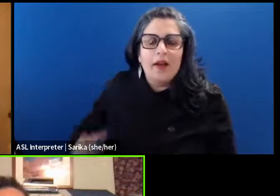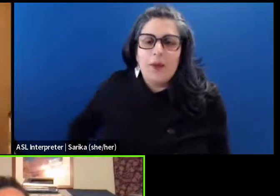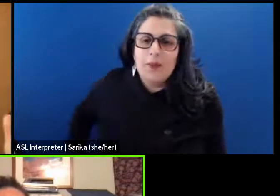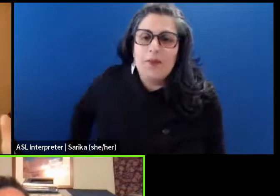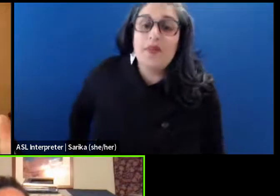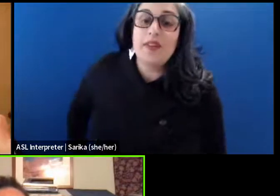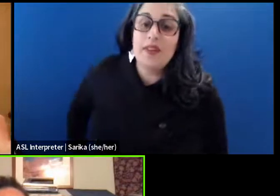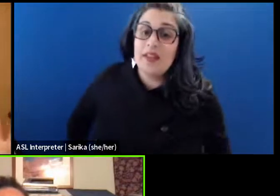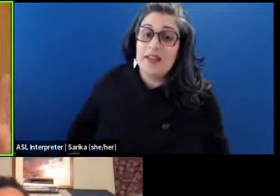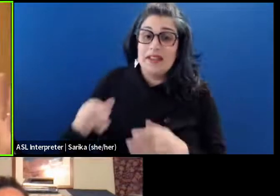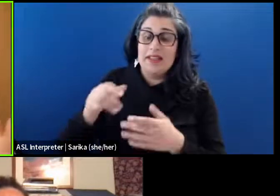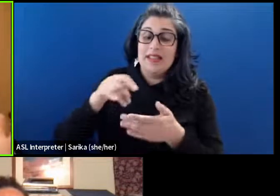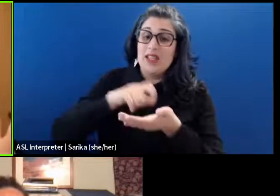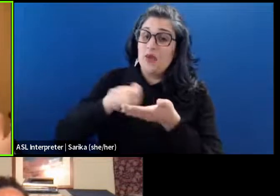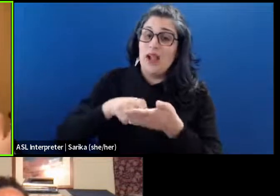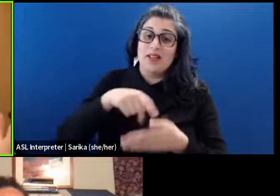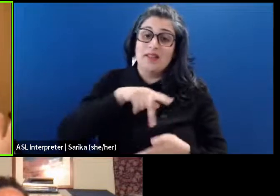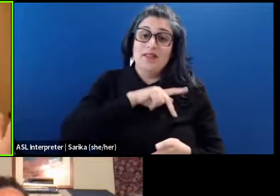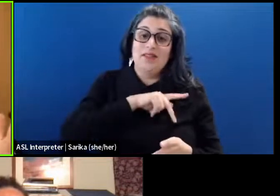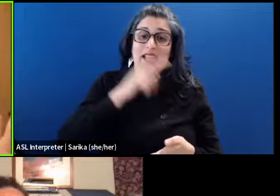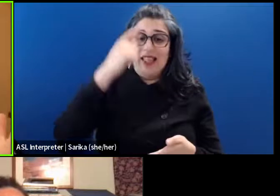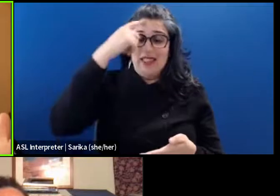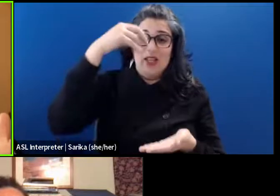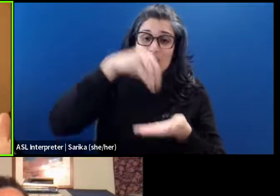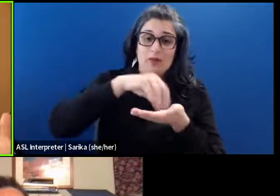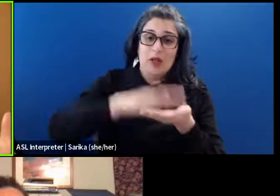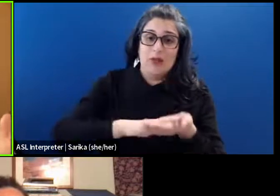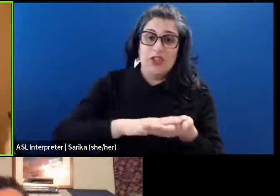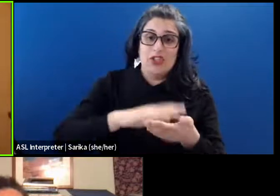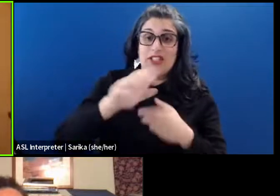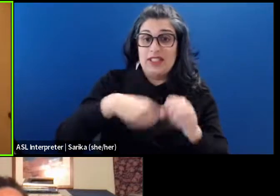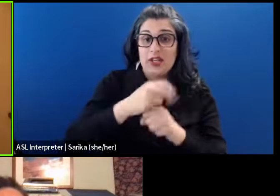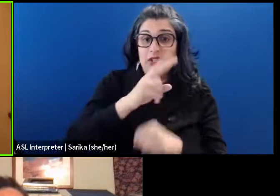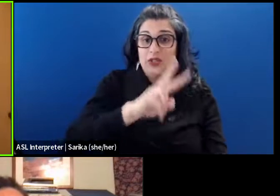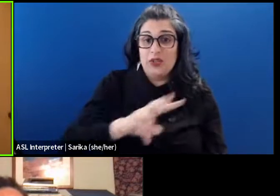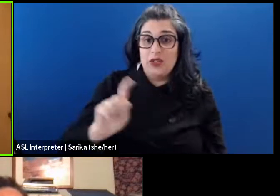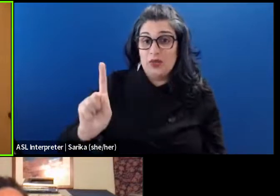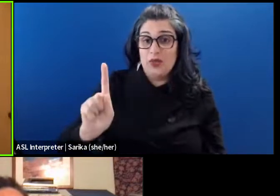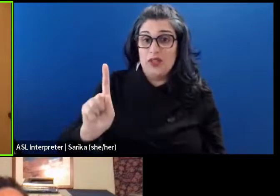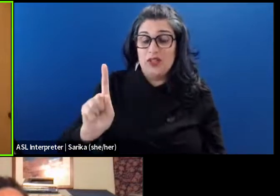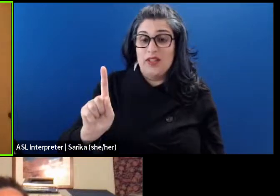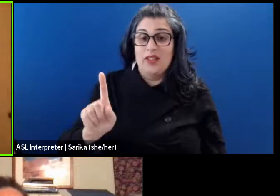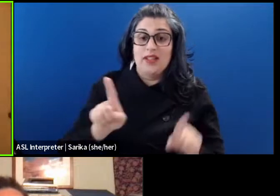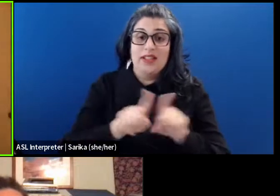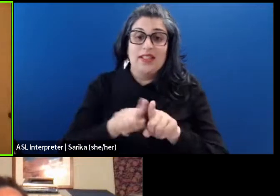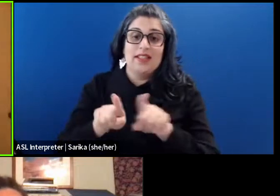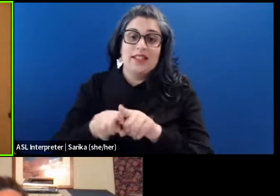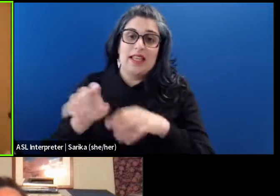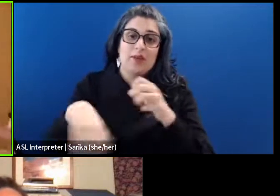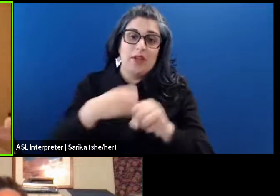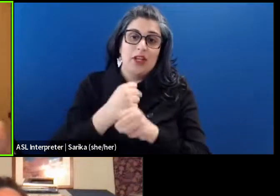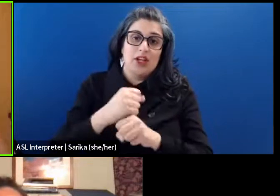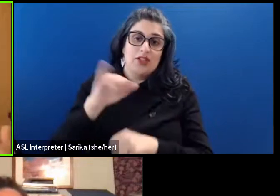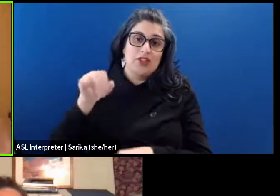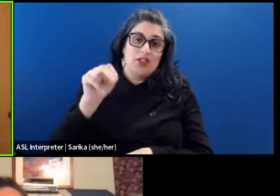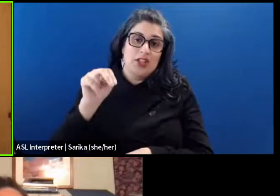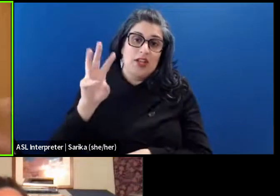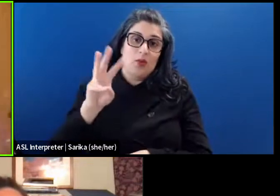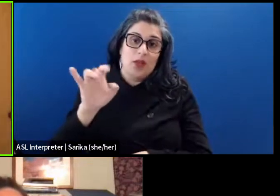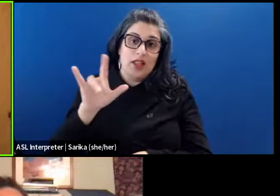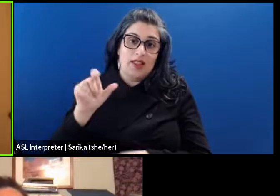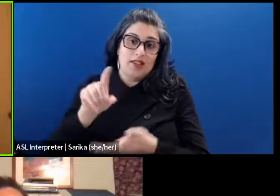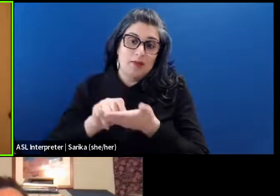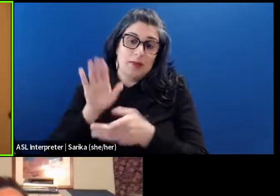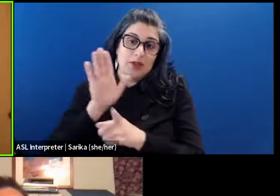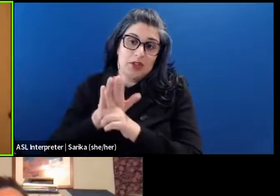writes a somewhat personally. I think it's published in 2001, which is the same year Jan Willis published her book,